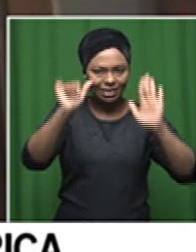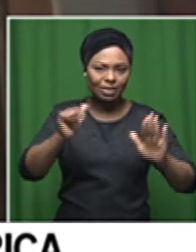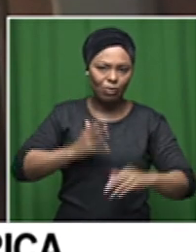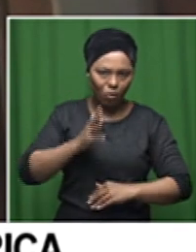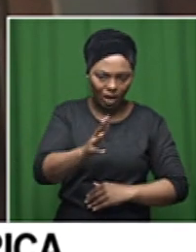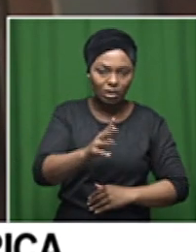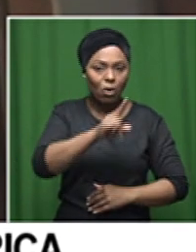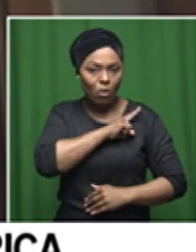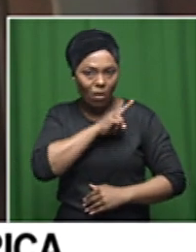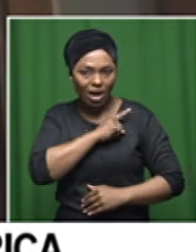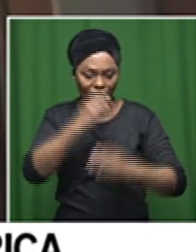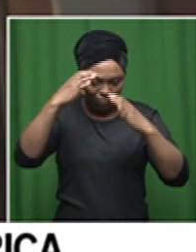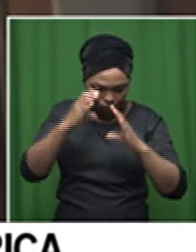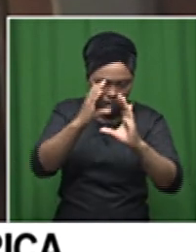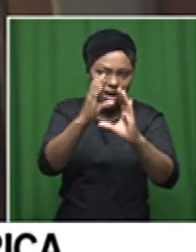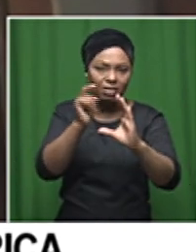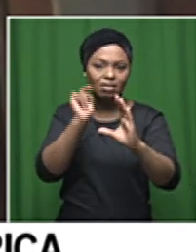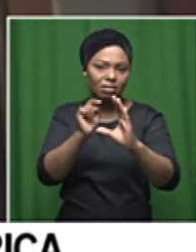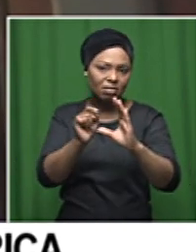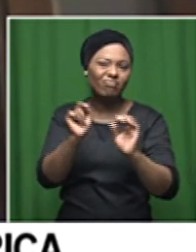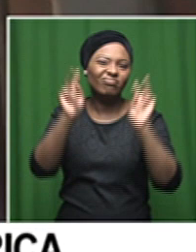looking as to how we can,